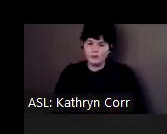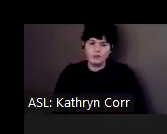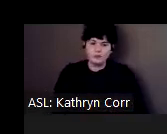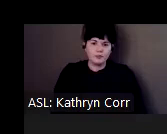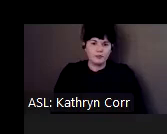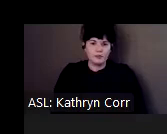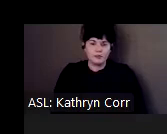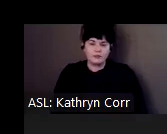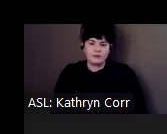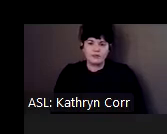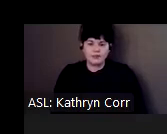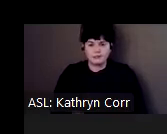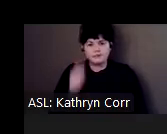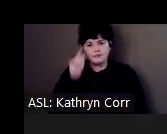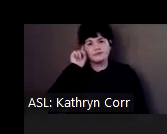Next slide.